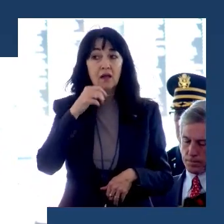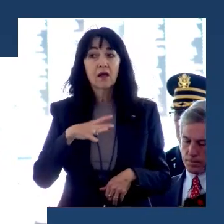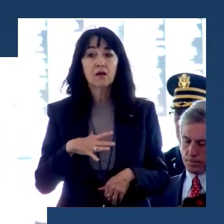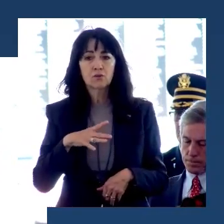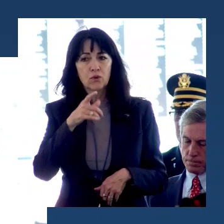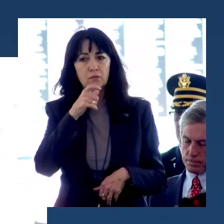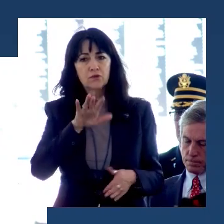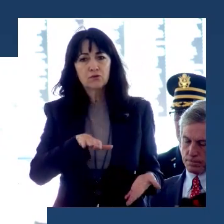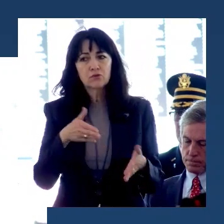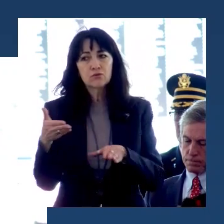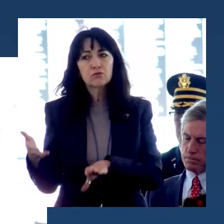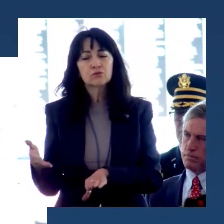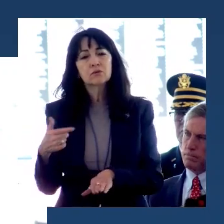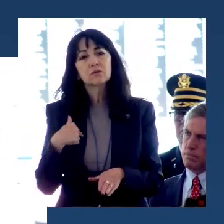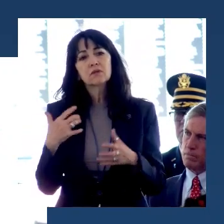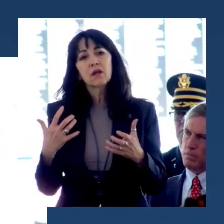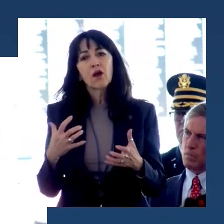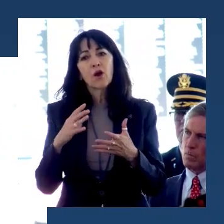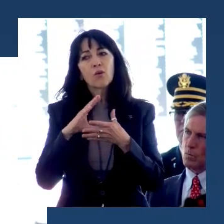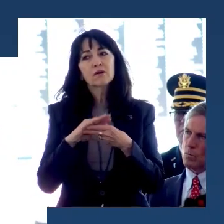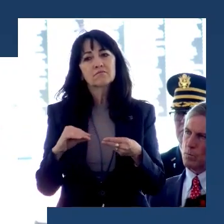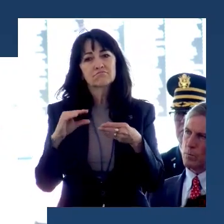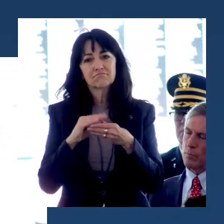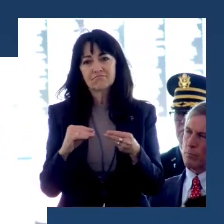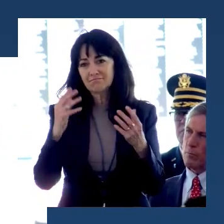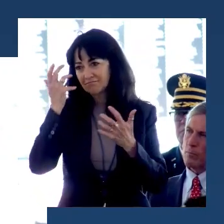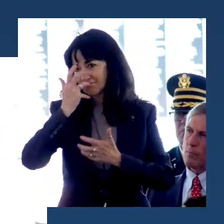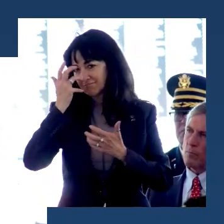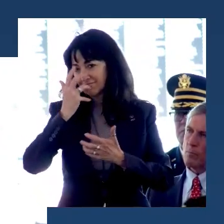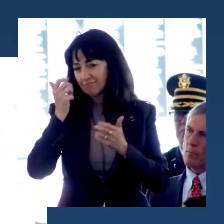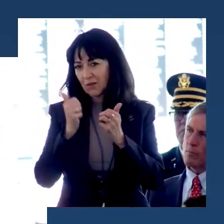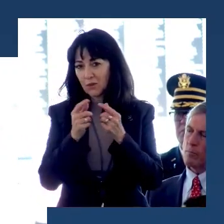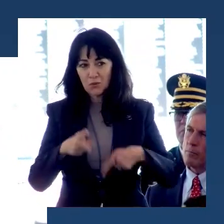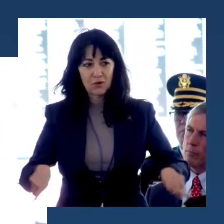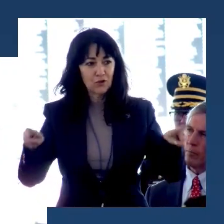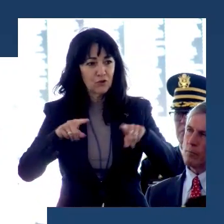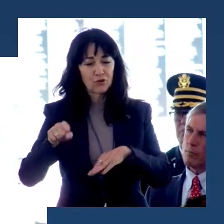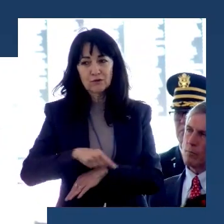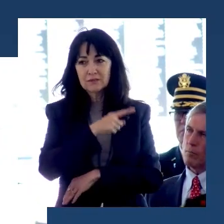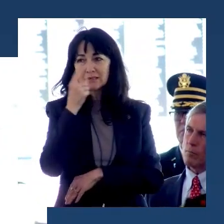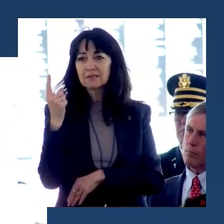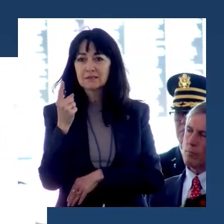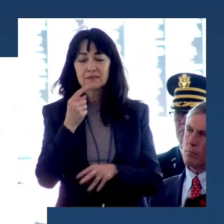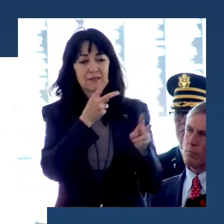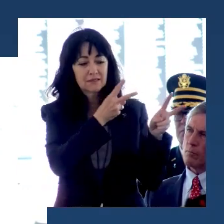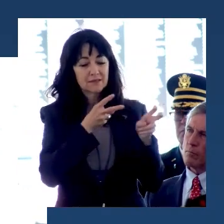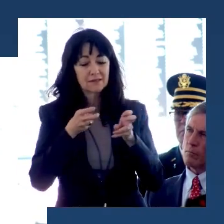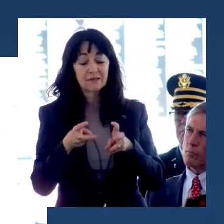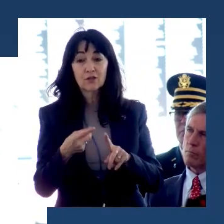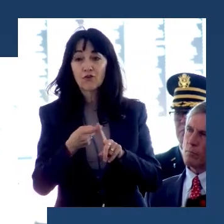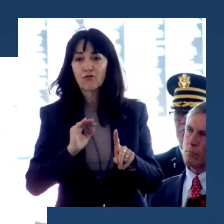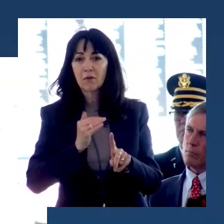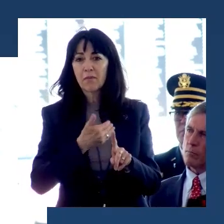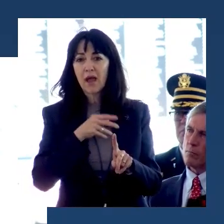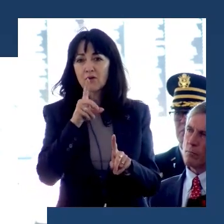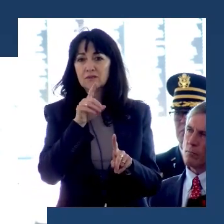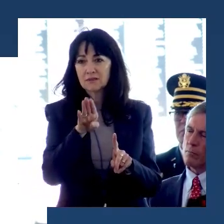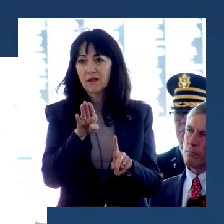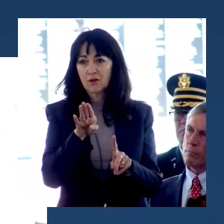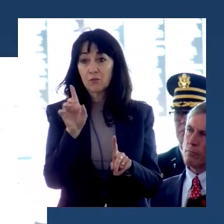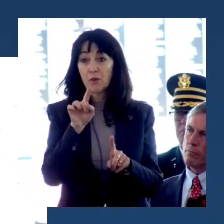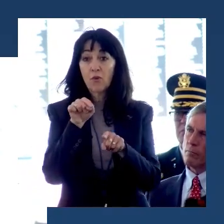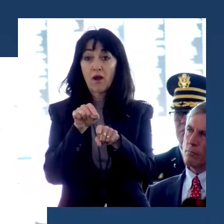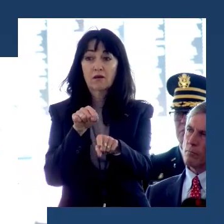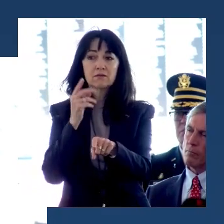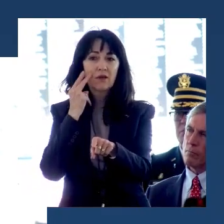with us, I'd like to share a few amazing stories with you today, taken from our national database at the memorial,